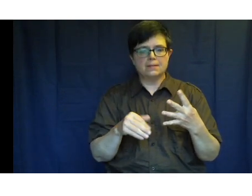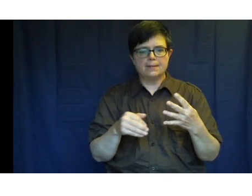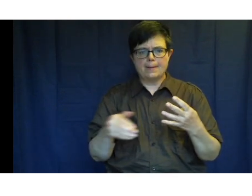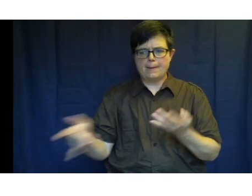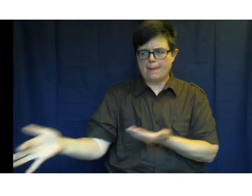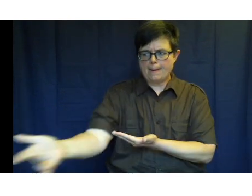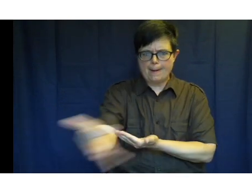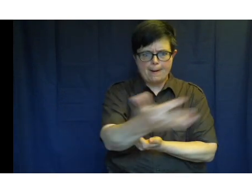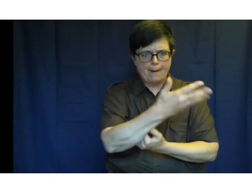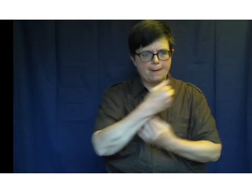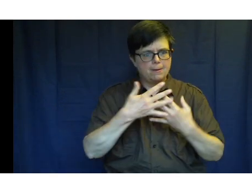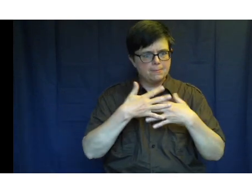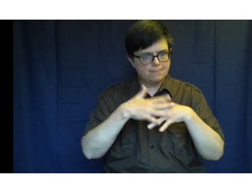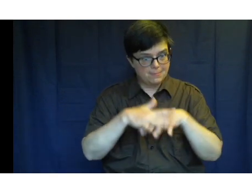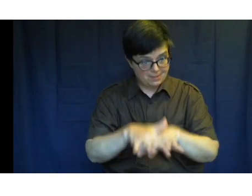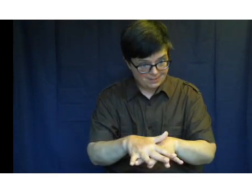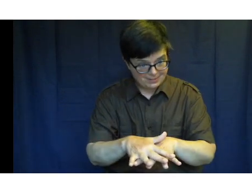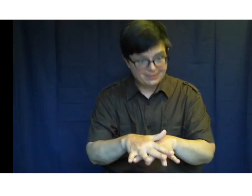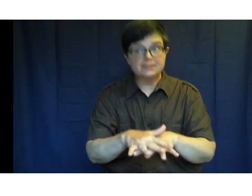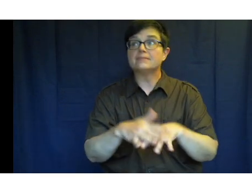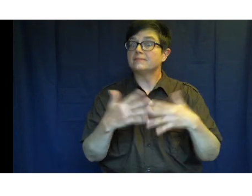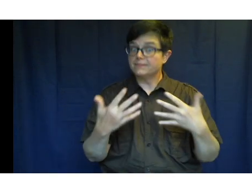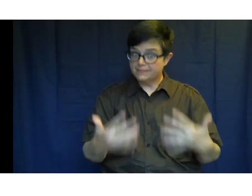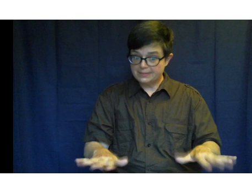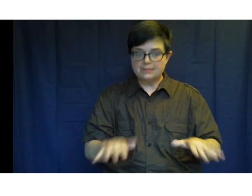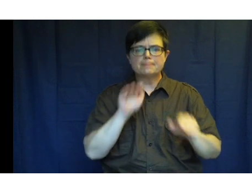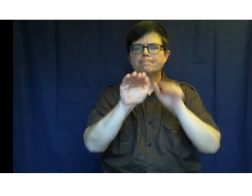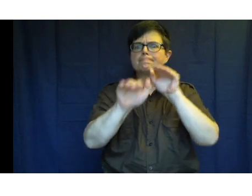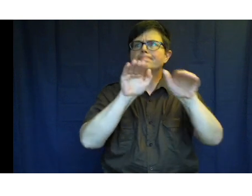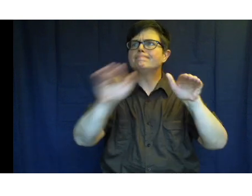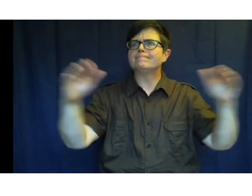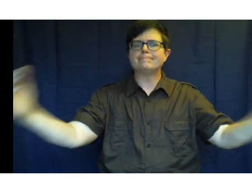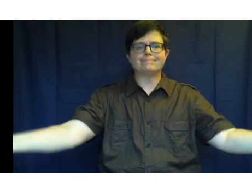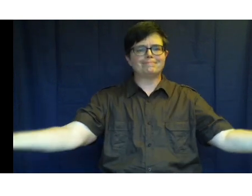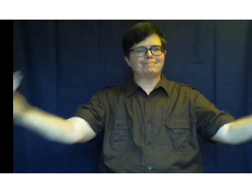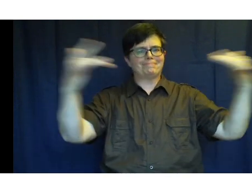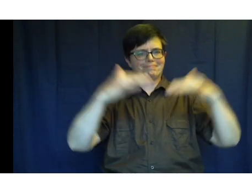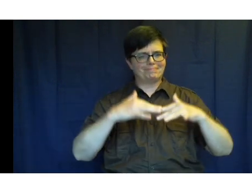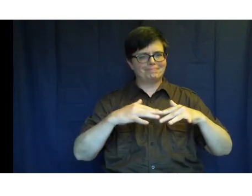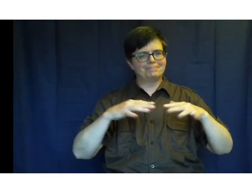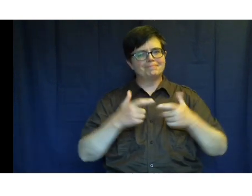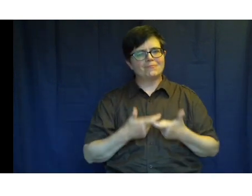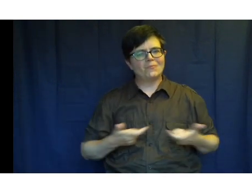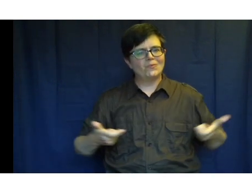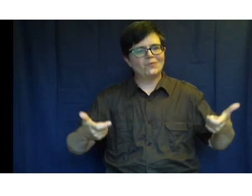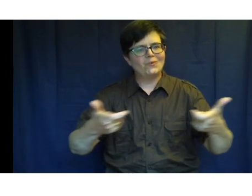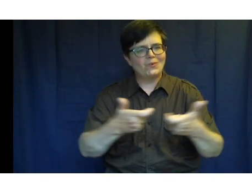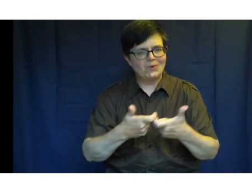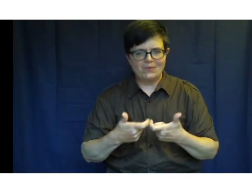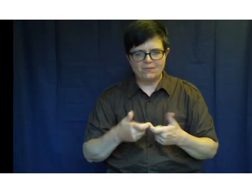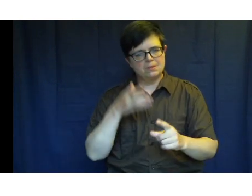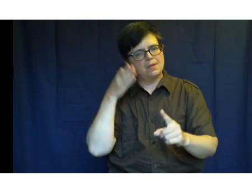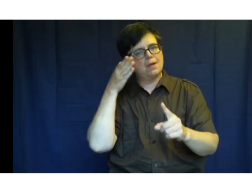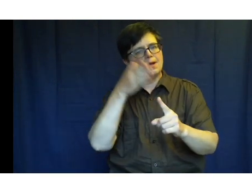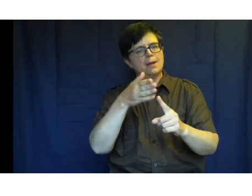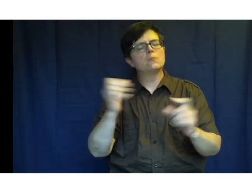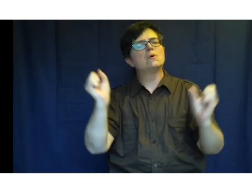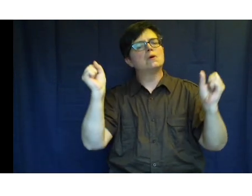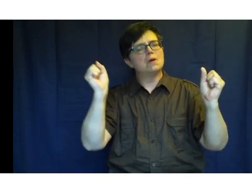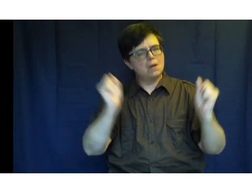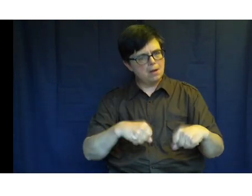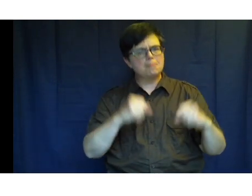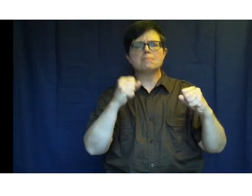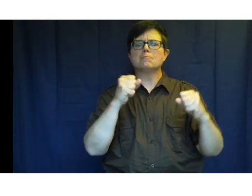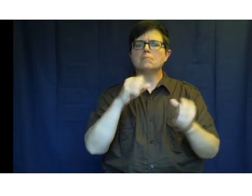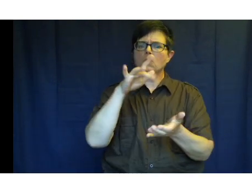a consensus conference that represents all parties in order to come to a final conclusion on what